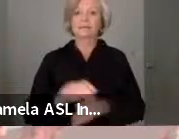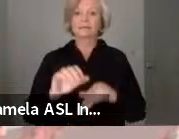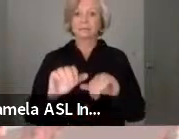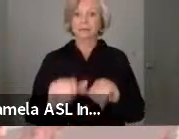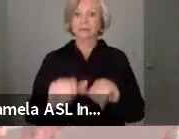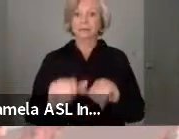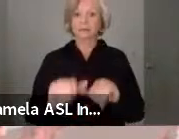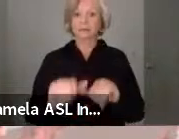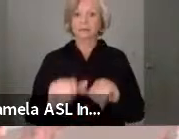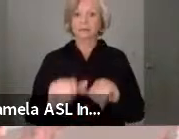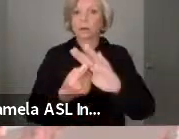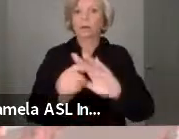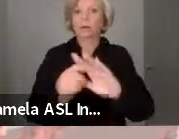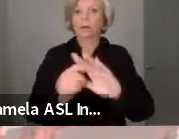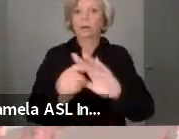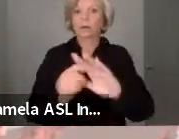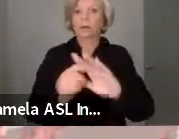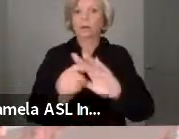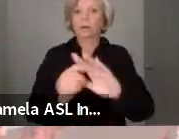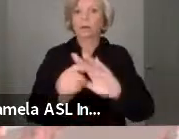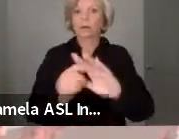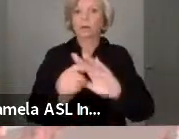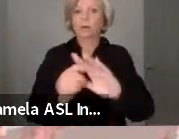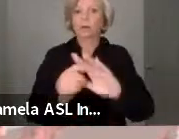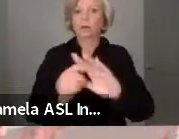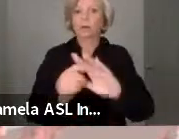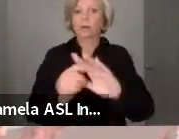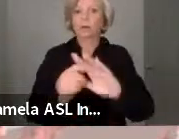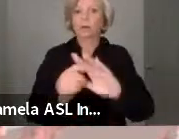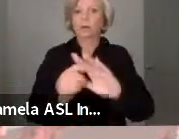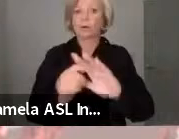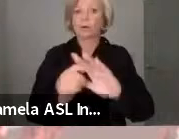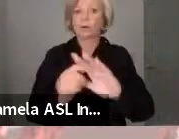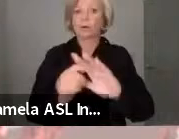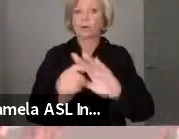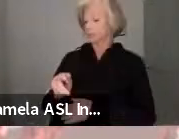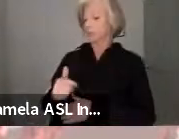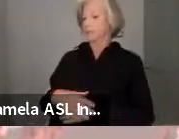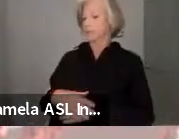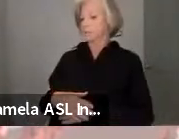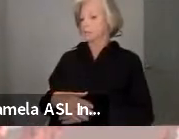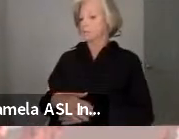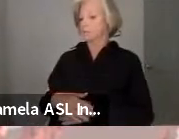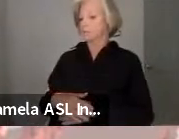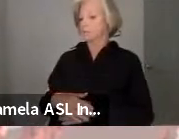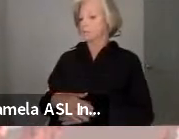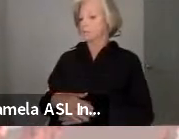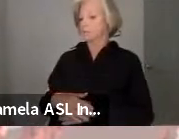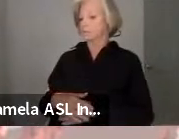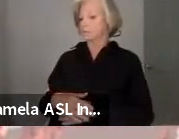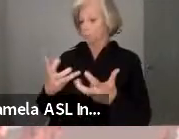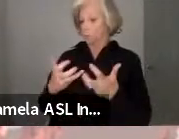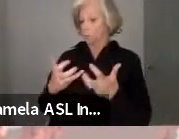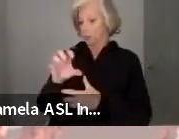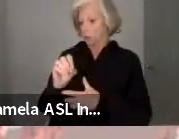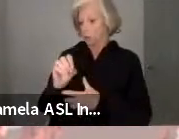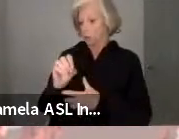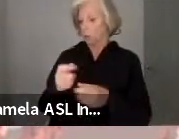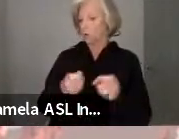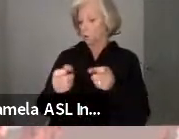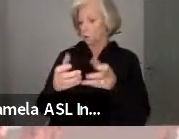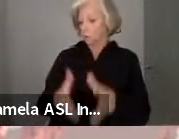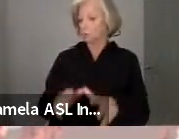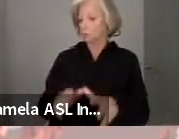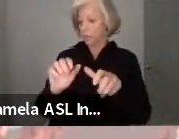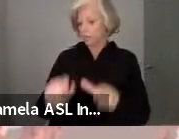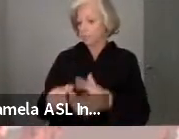and introduce. Do you have someone, if you'd like to make me co-host or co-host, maybe I could set up the interpretation while